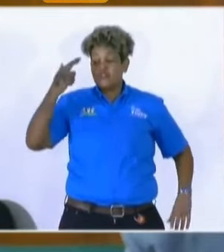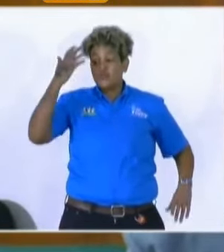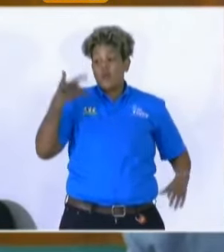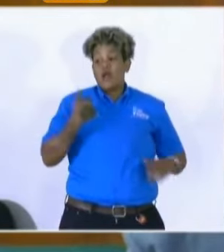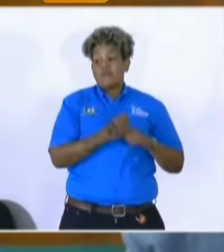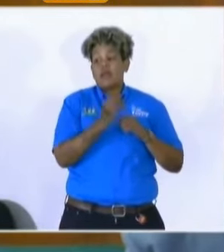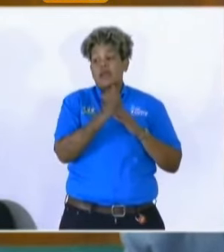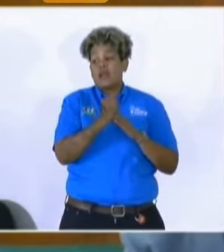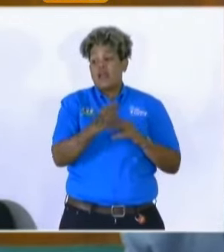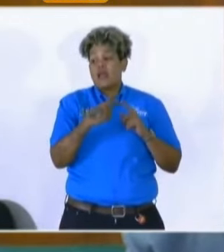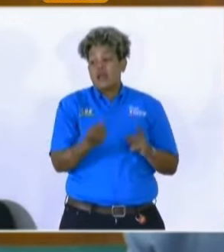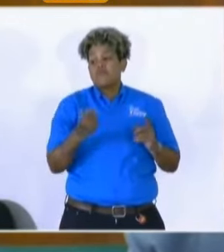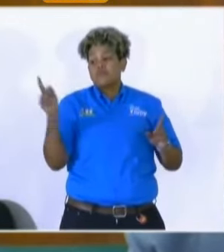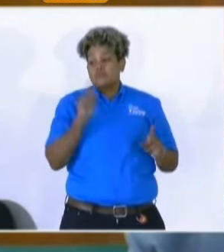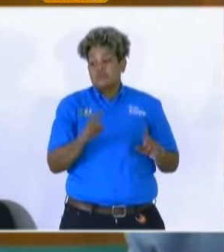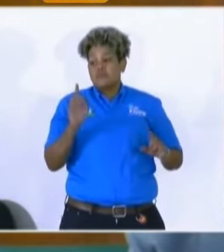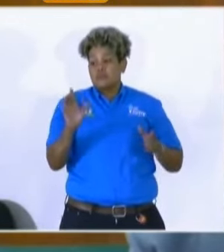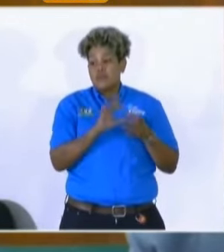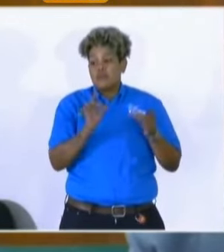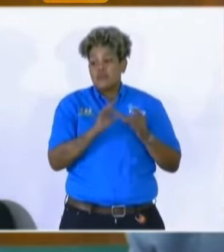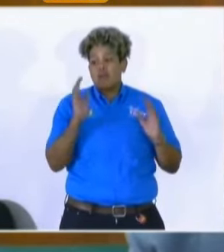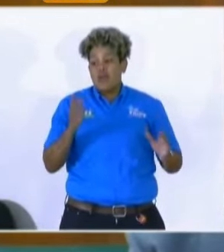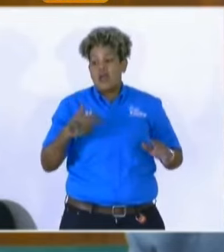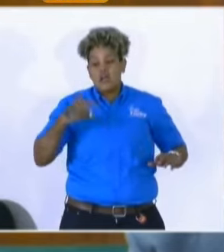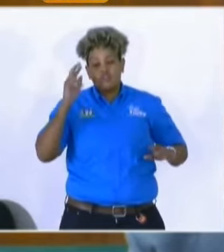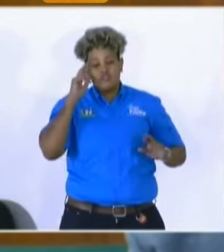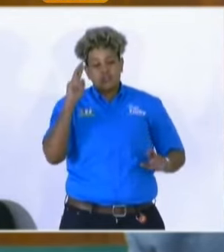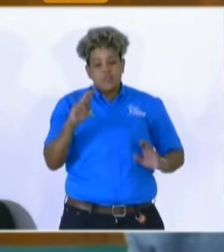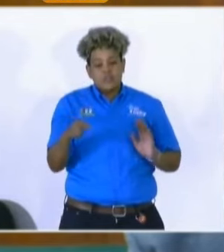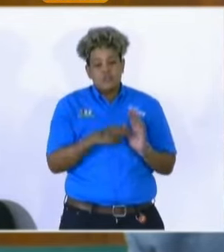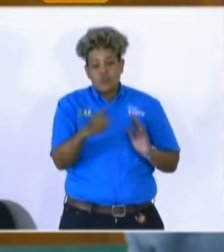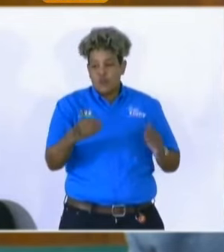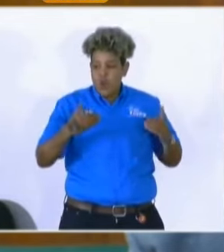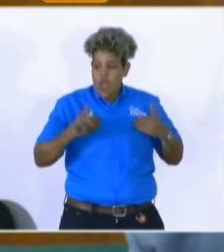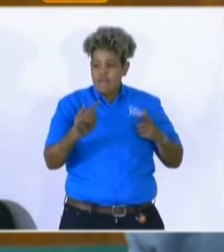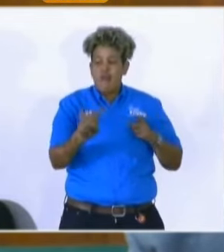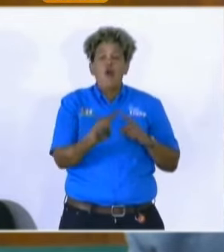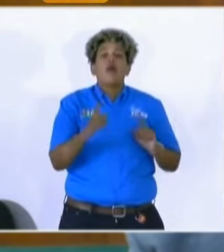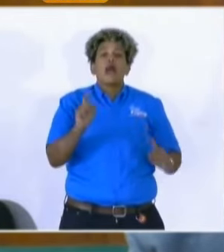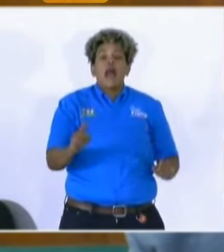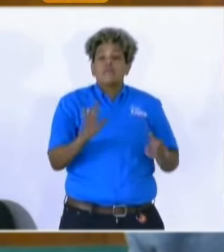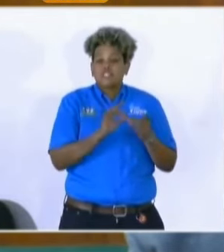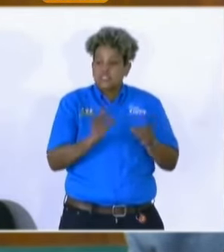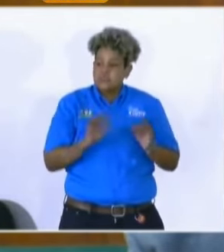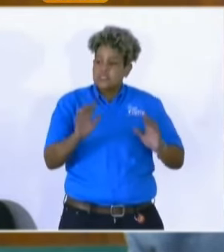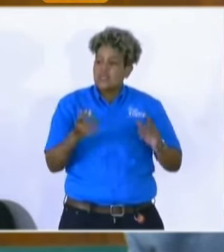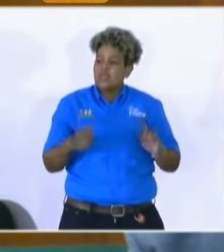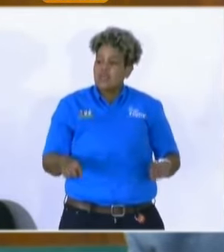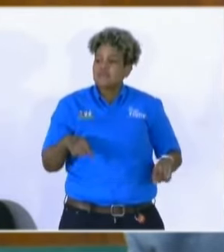conversation. And by the way, I respect the role that you have and that you have to speak. So